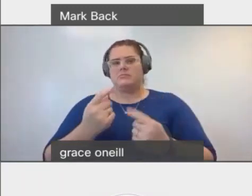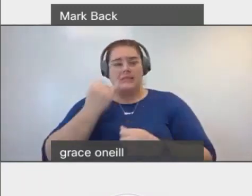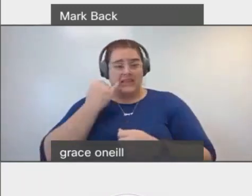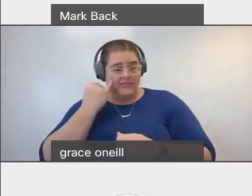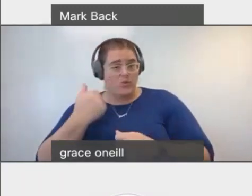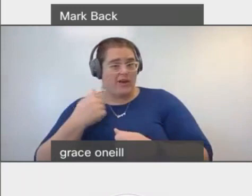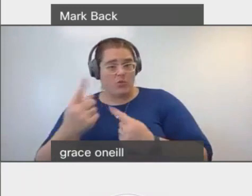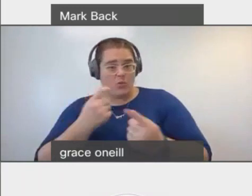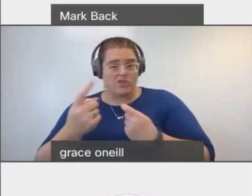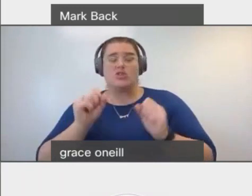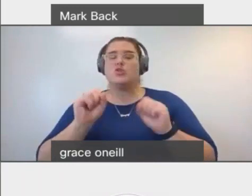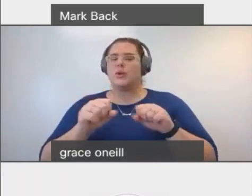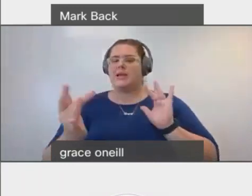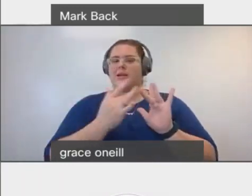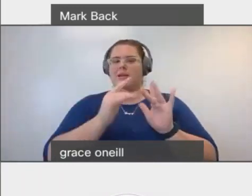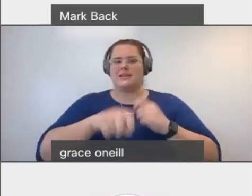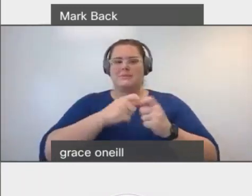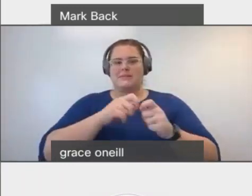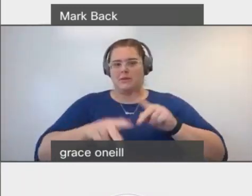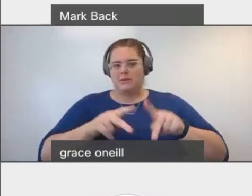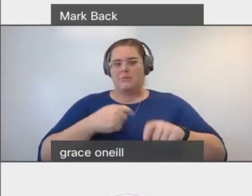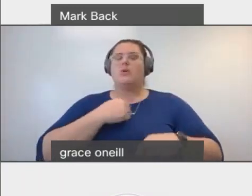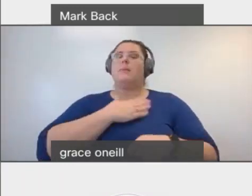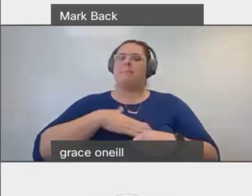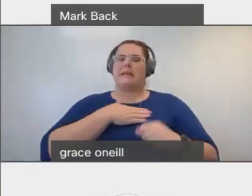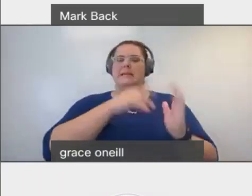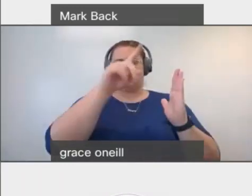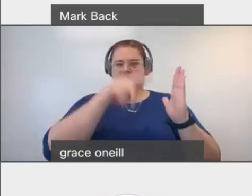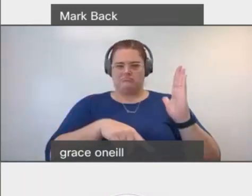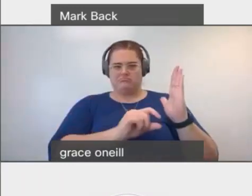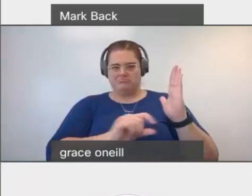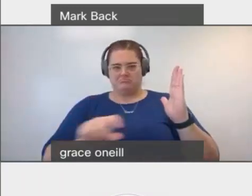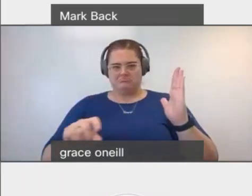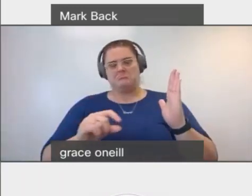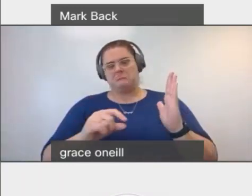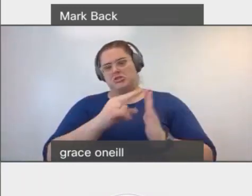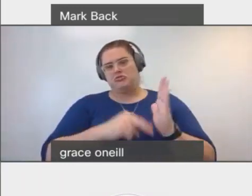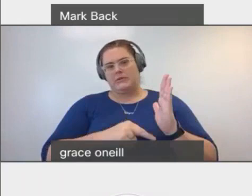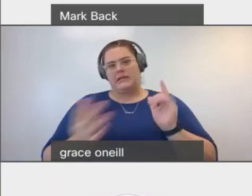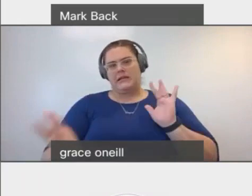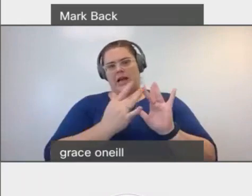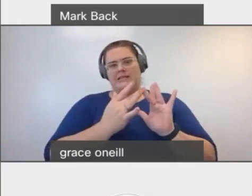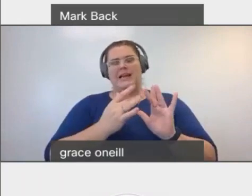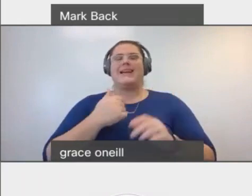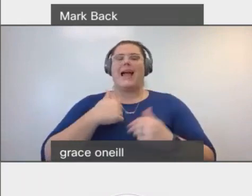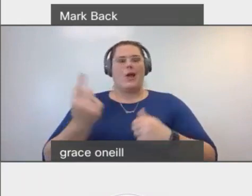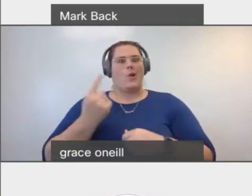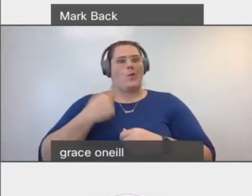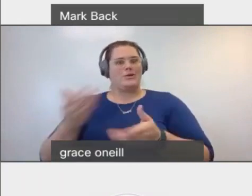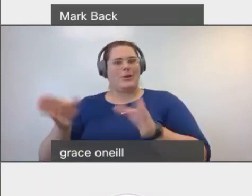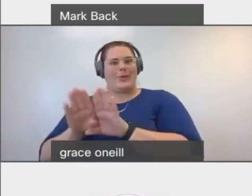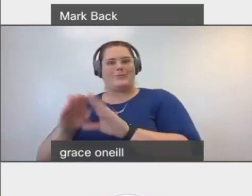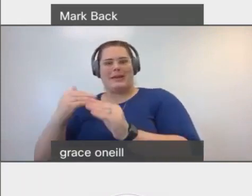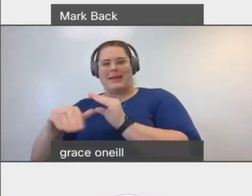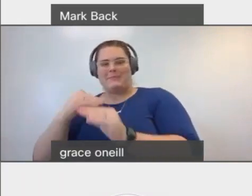is identified there. I closed my email before these because I don't want to share my screen and accidentally share